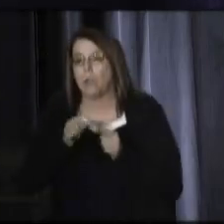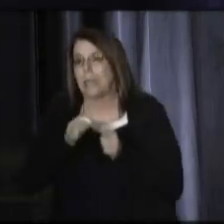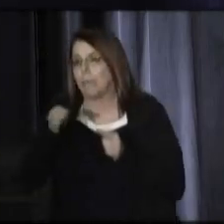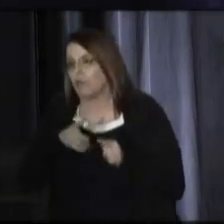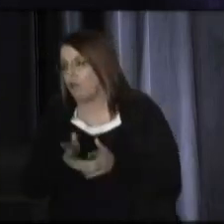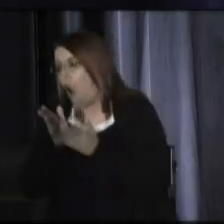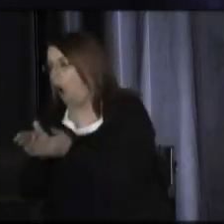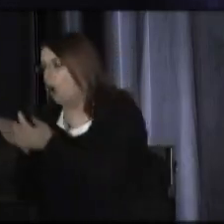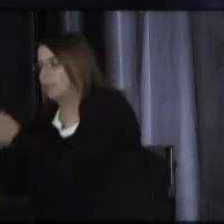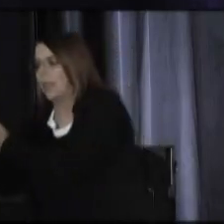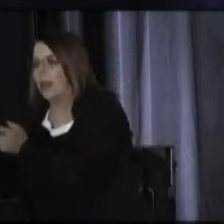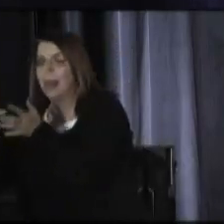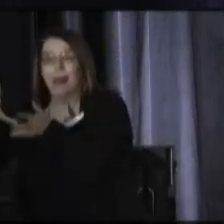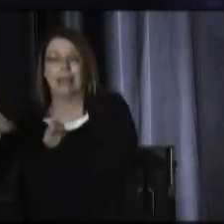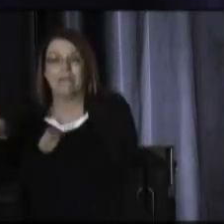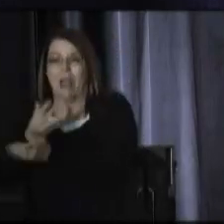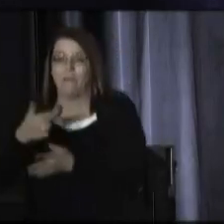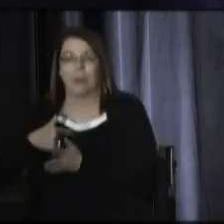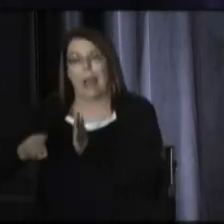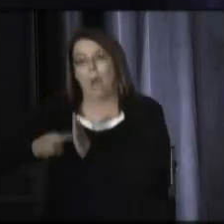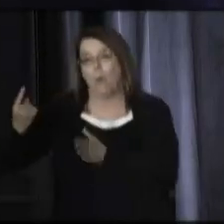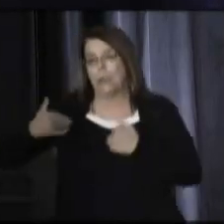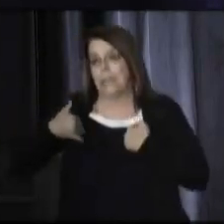Thank you. And I'll just read the